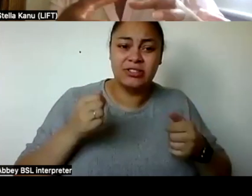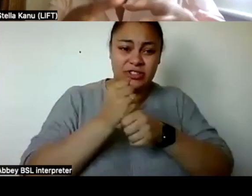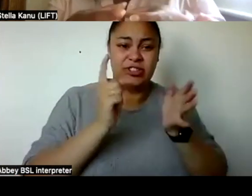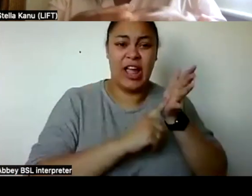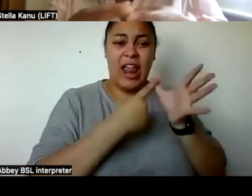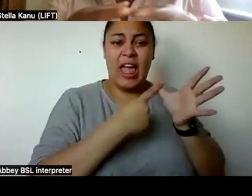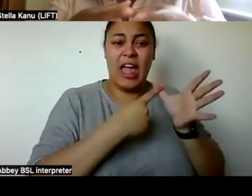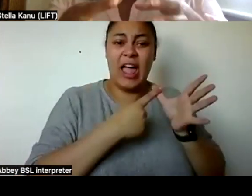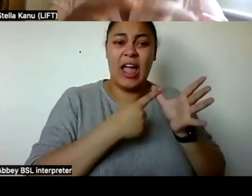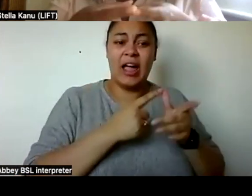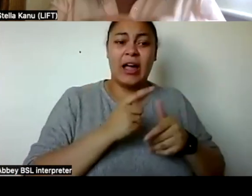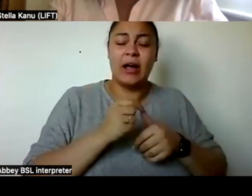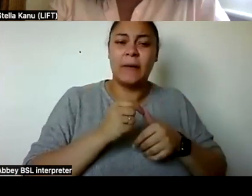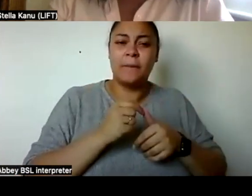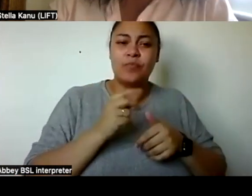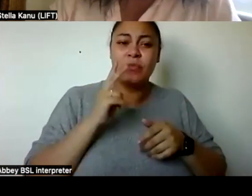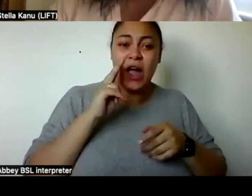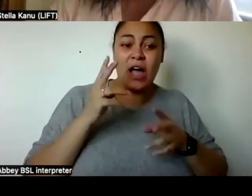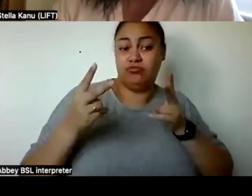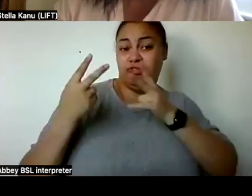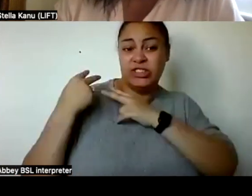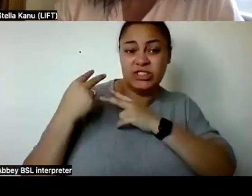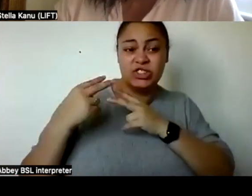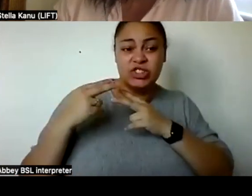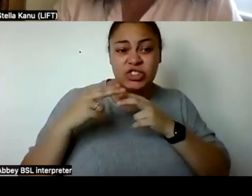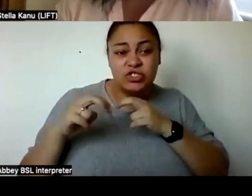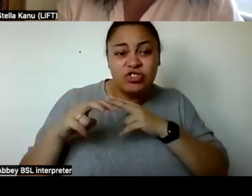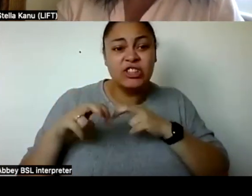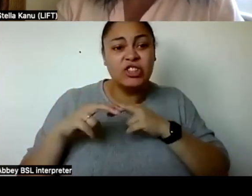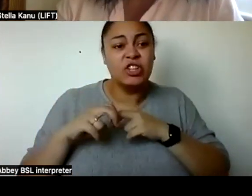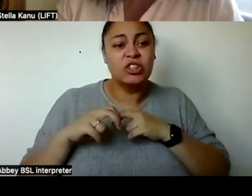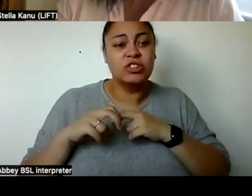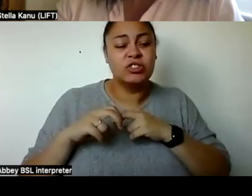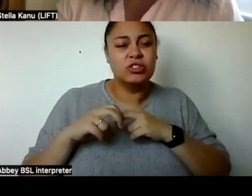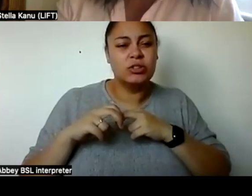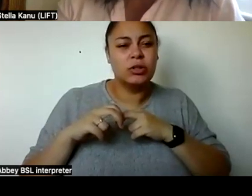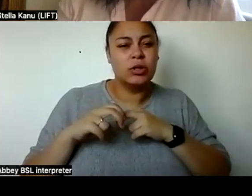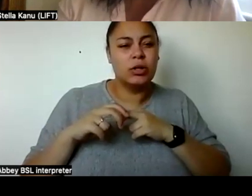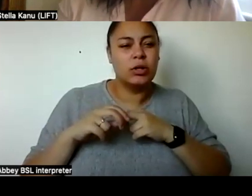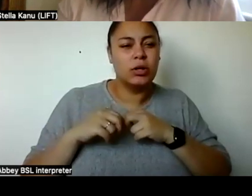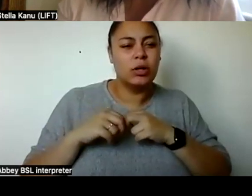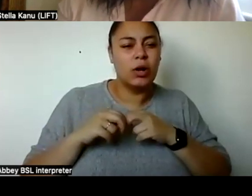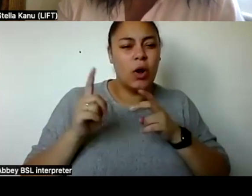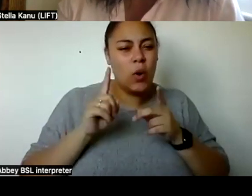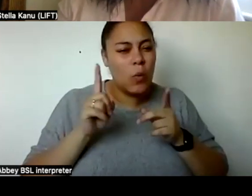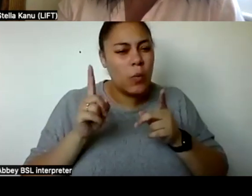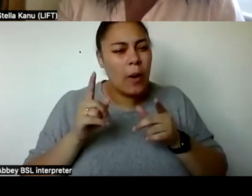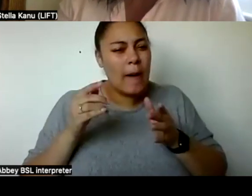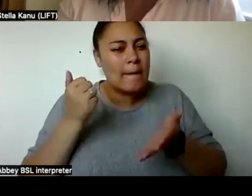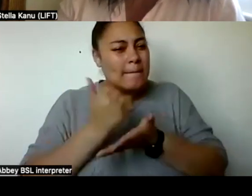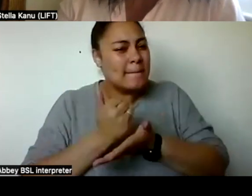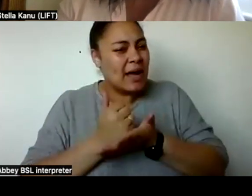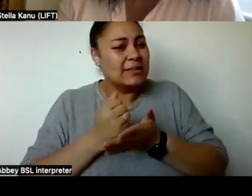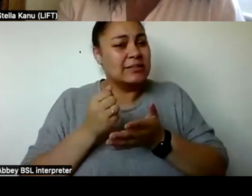little group and our research and our study was, what if we did a kind of pilot of what a basic income would look like for